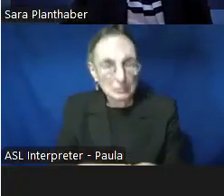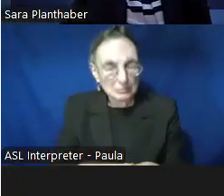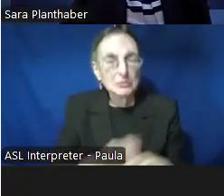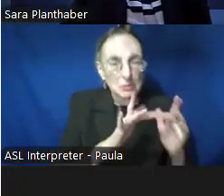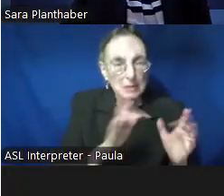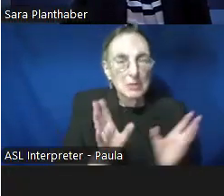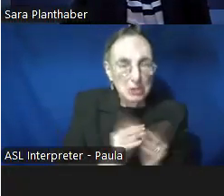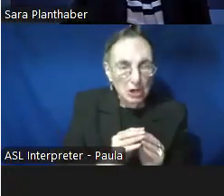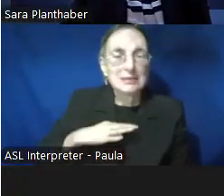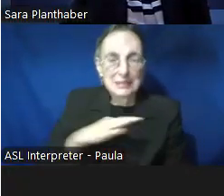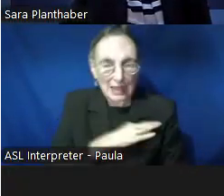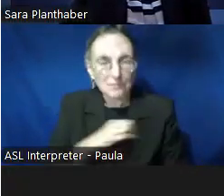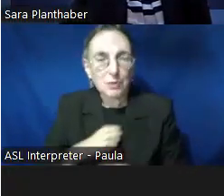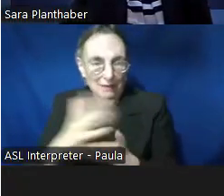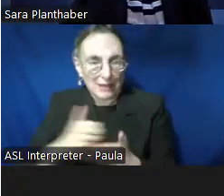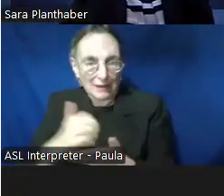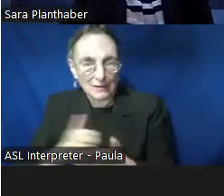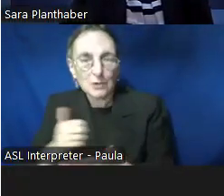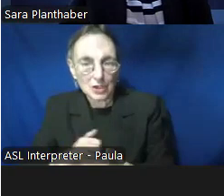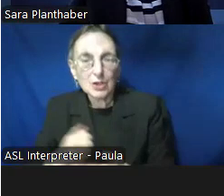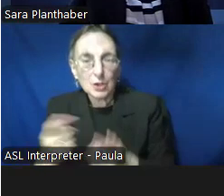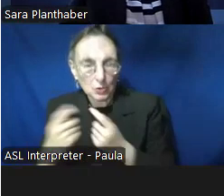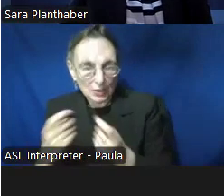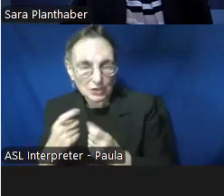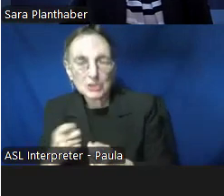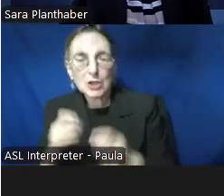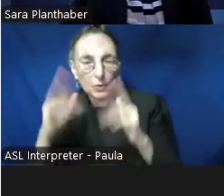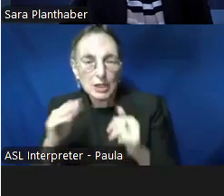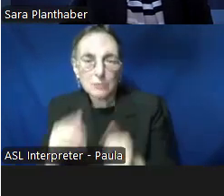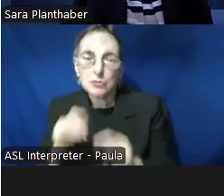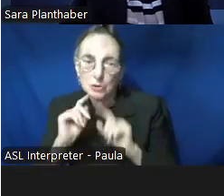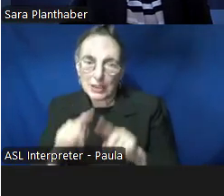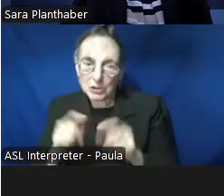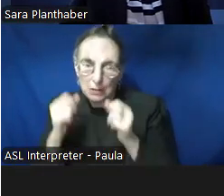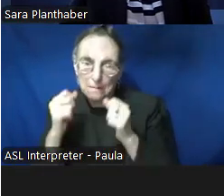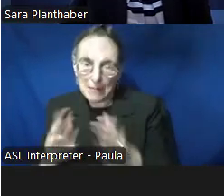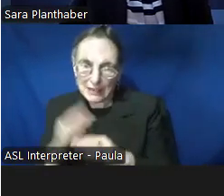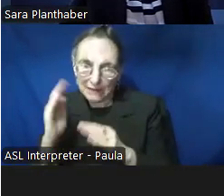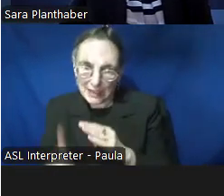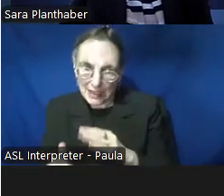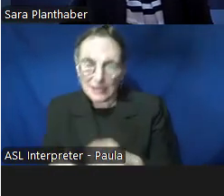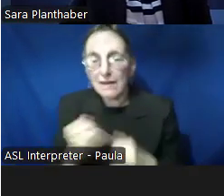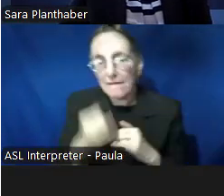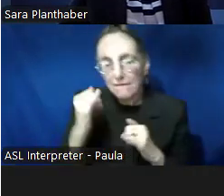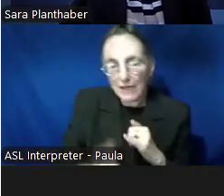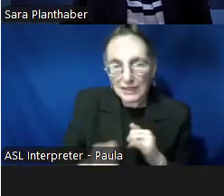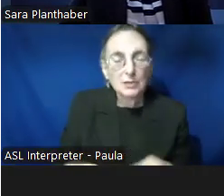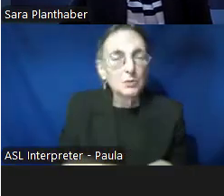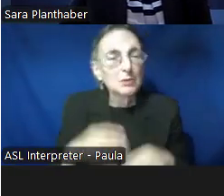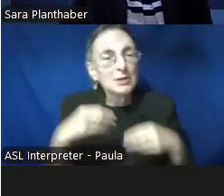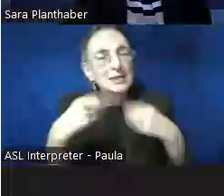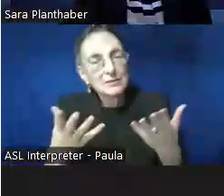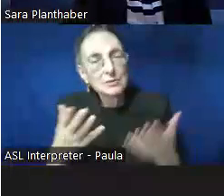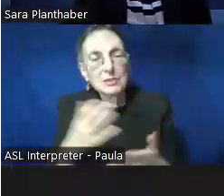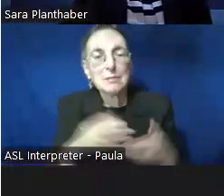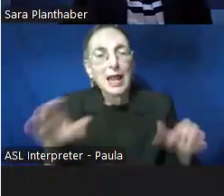hope to answer many of them at the end of the webinar. Finally, at the end, we're going to leave you with some action steps that you can take as you start to